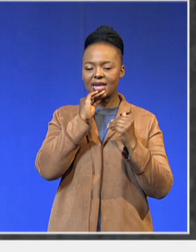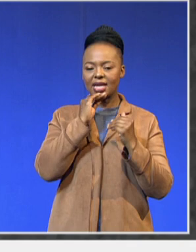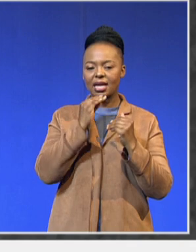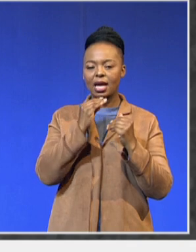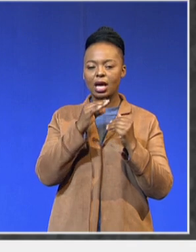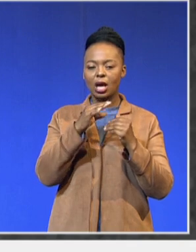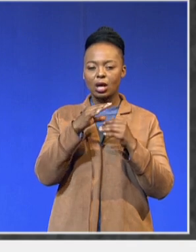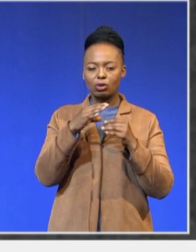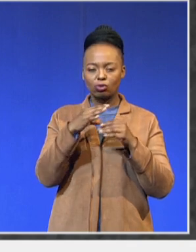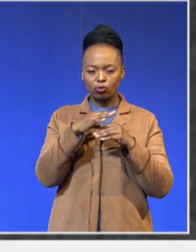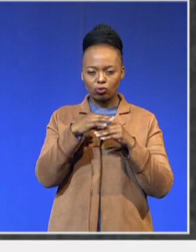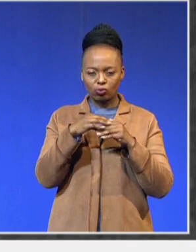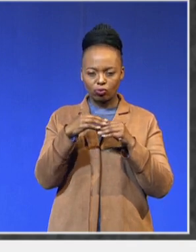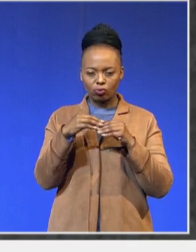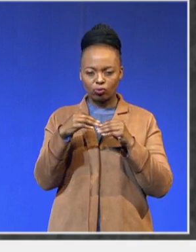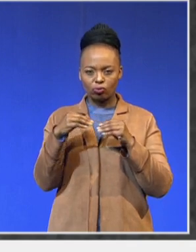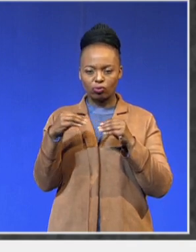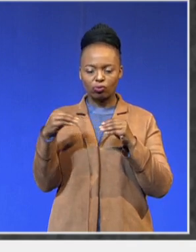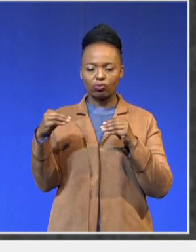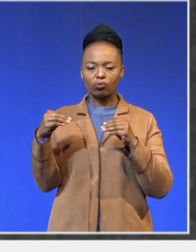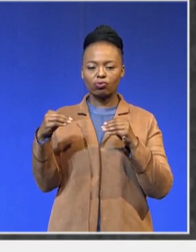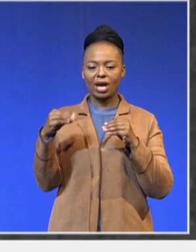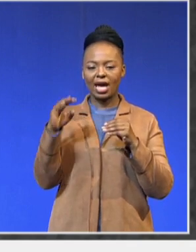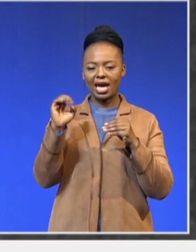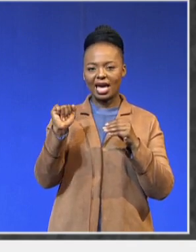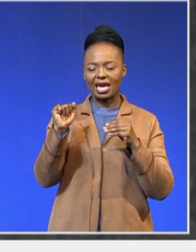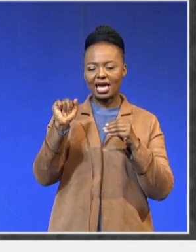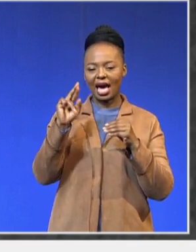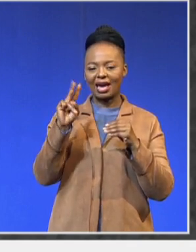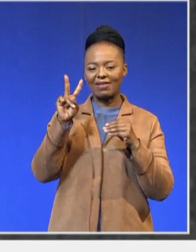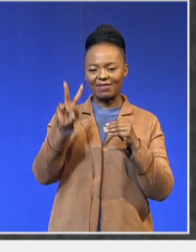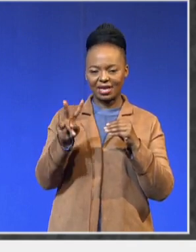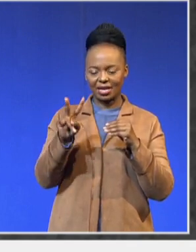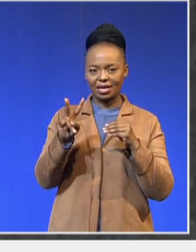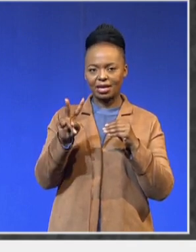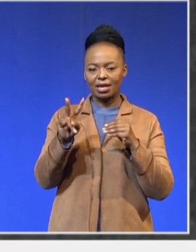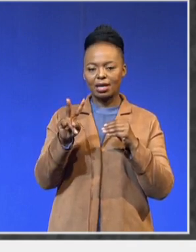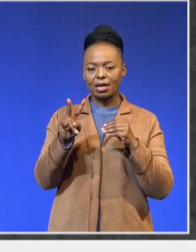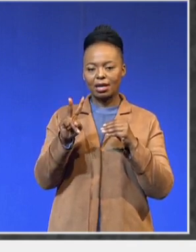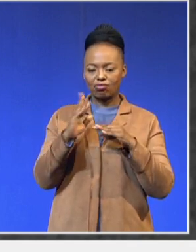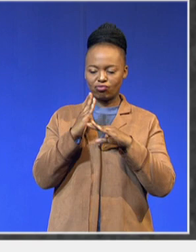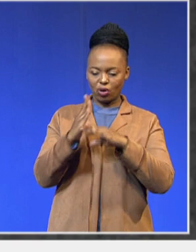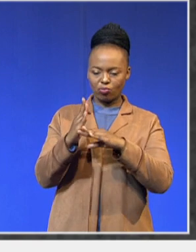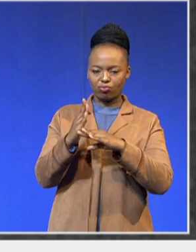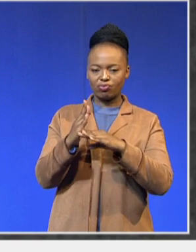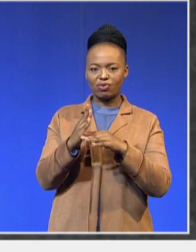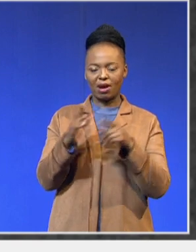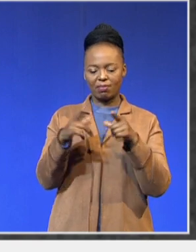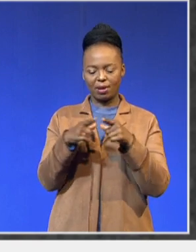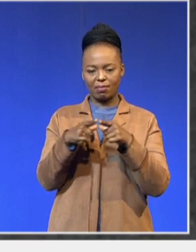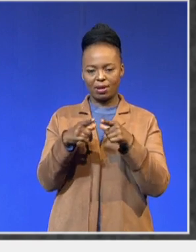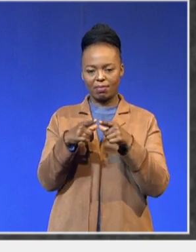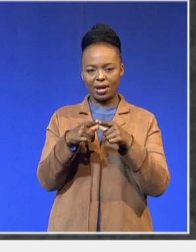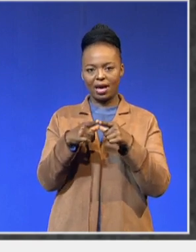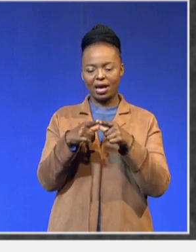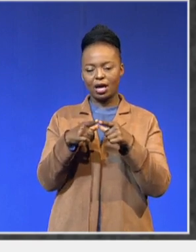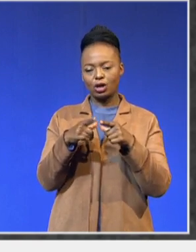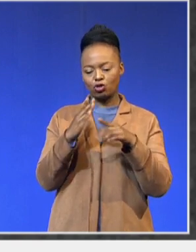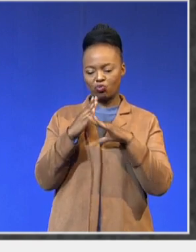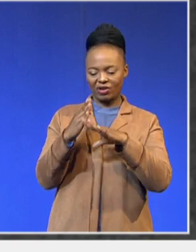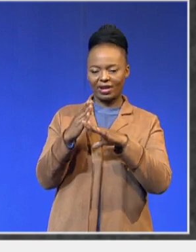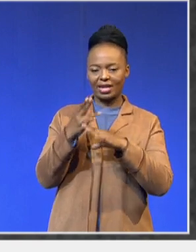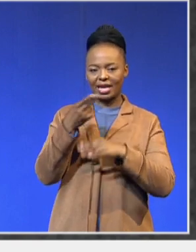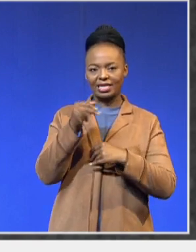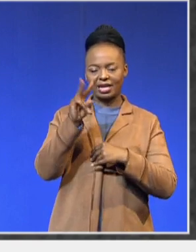releases amounts of depivirine, which is an ARV drug, into the vaginal area to prevent HIV. The third option, which